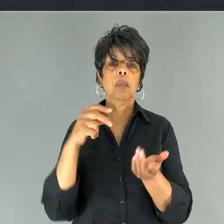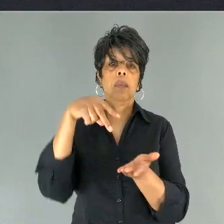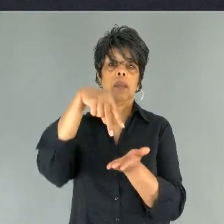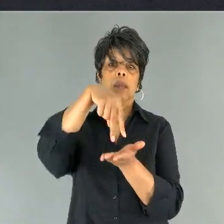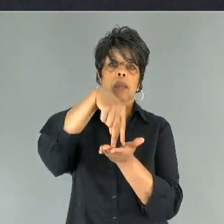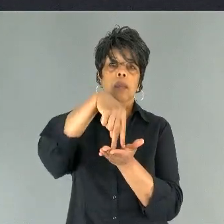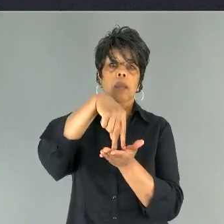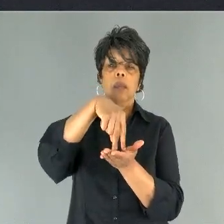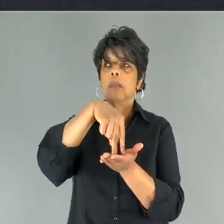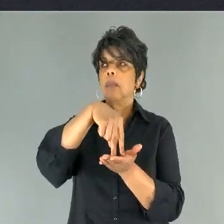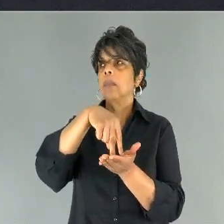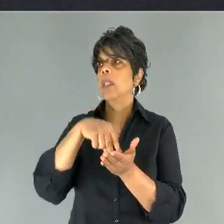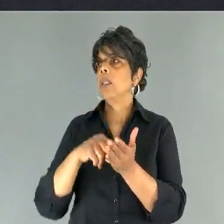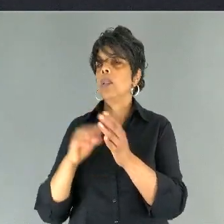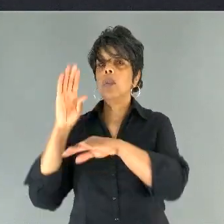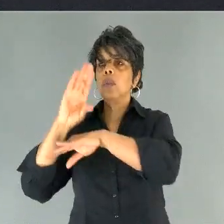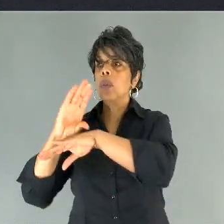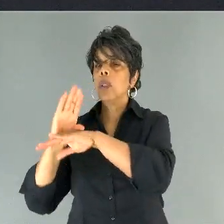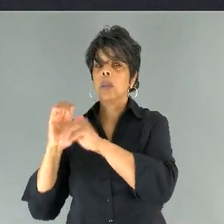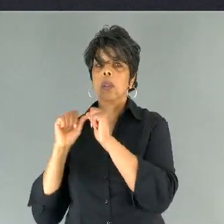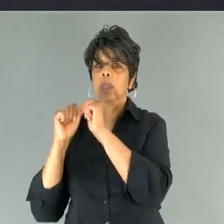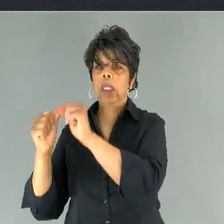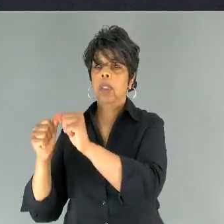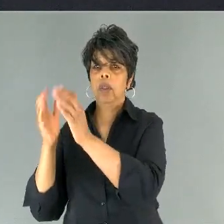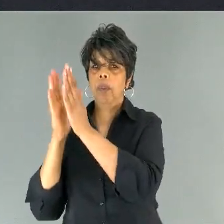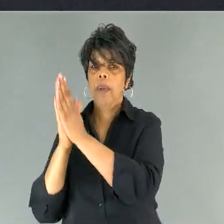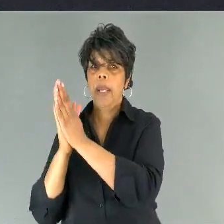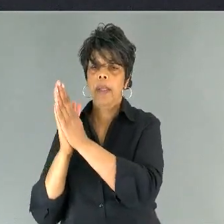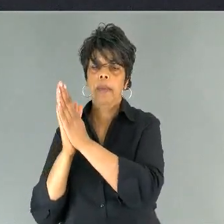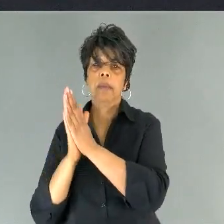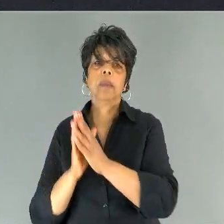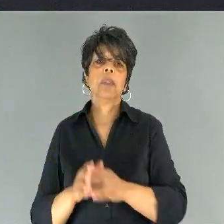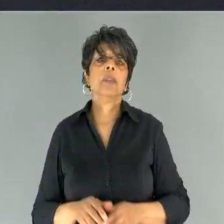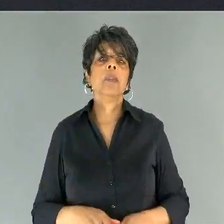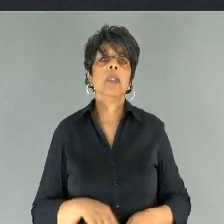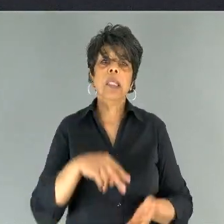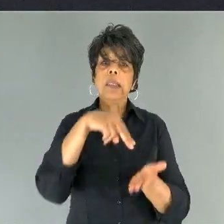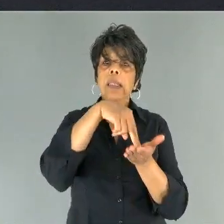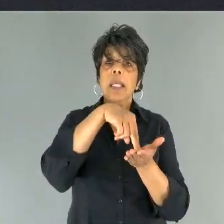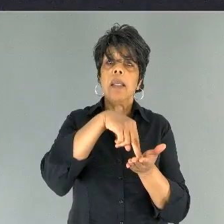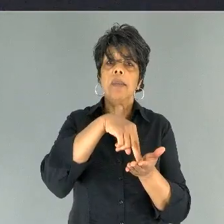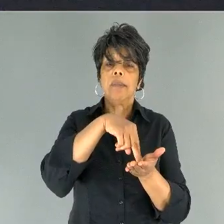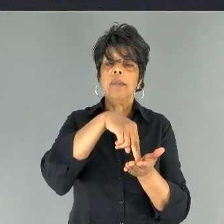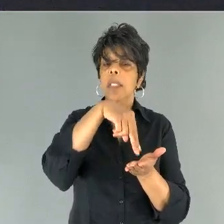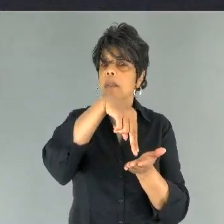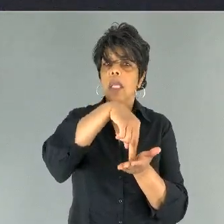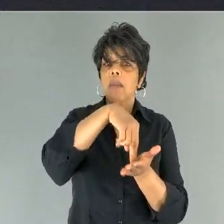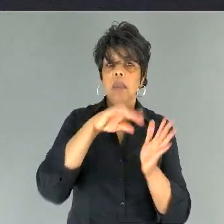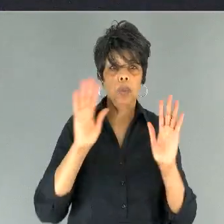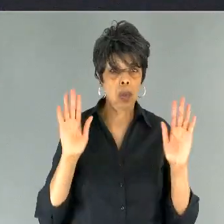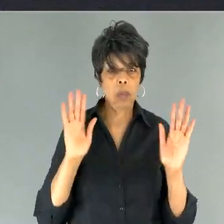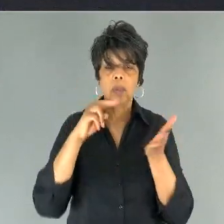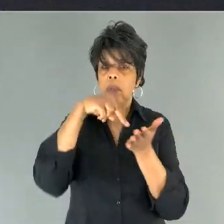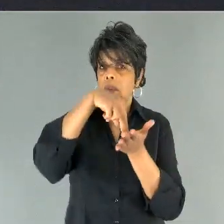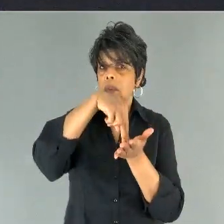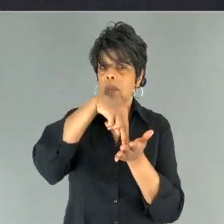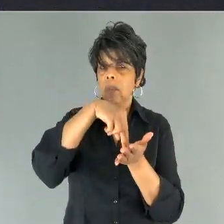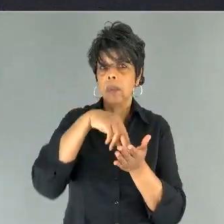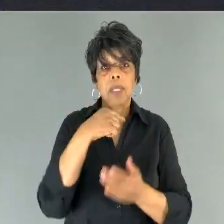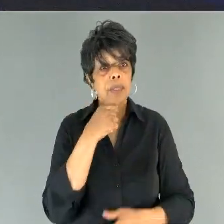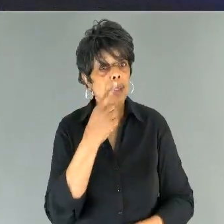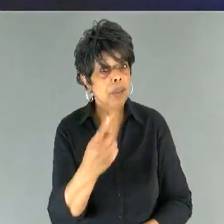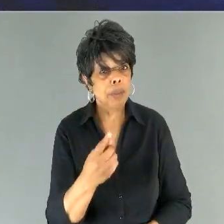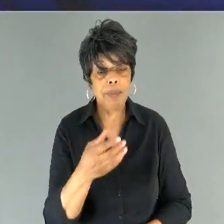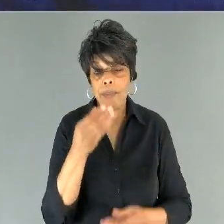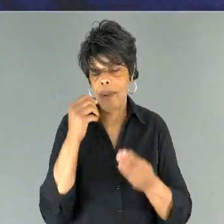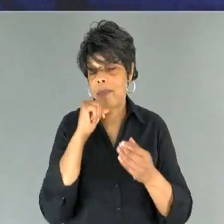Just stand to your feet right where you are. Thank you. Just stand. I told you I'm not going to embarrass you.